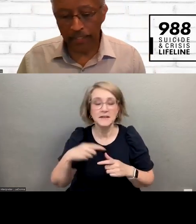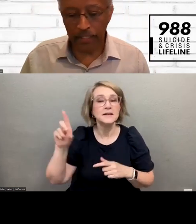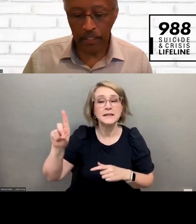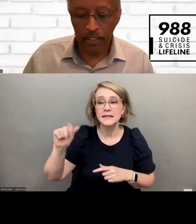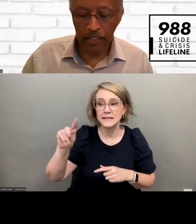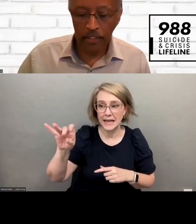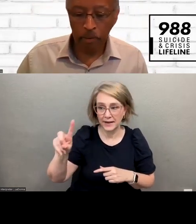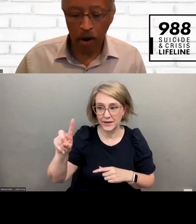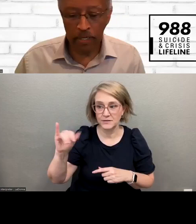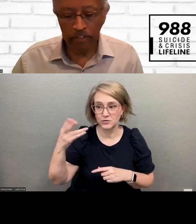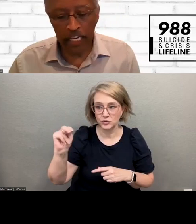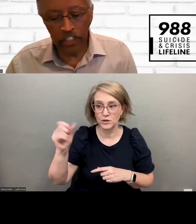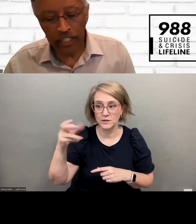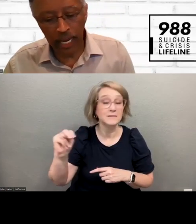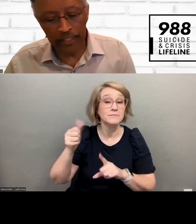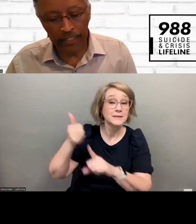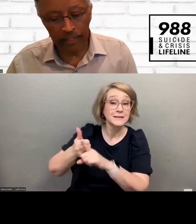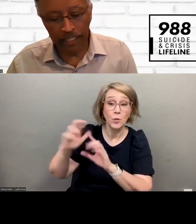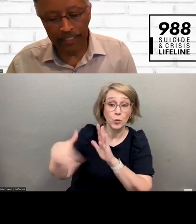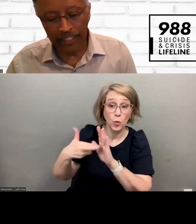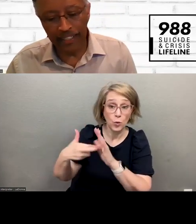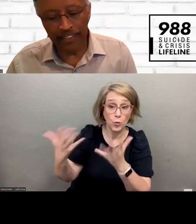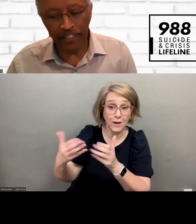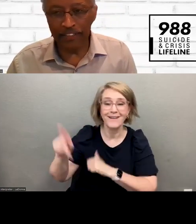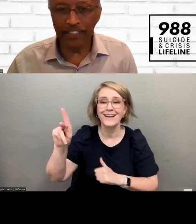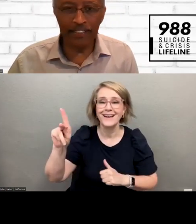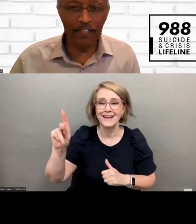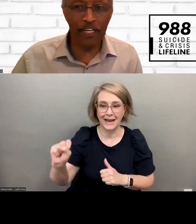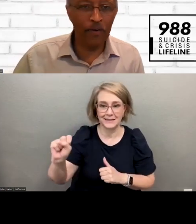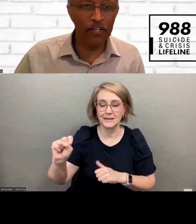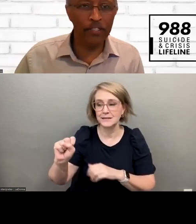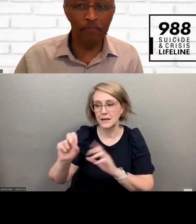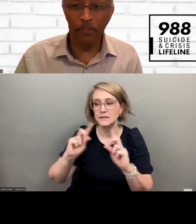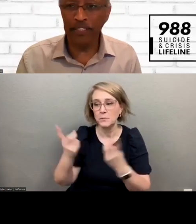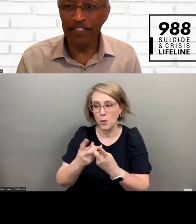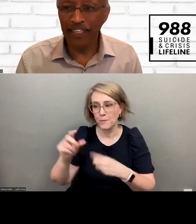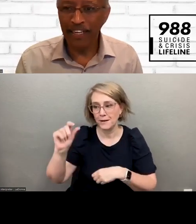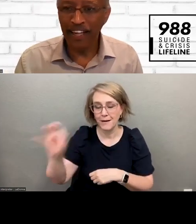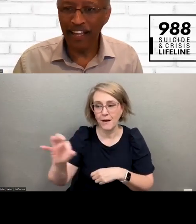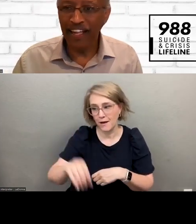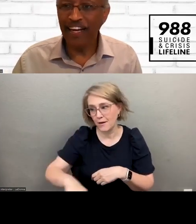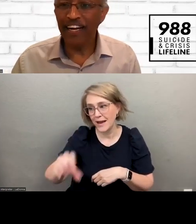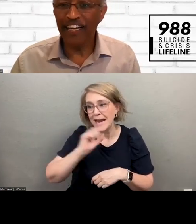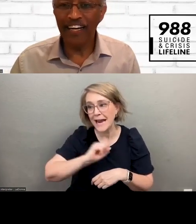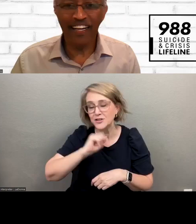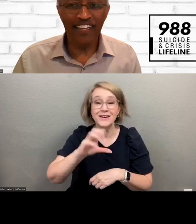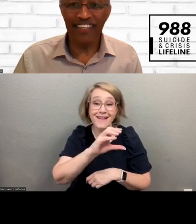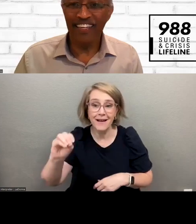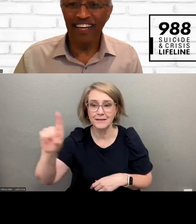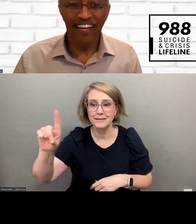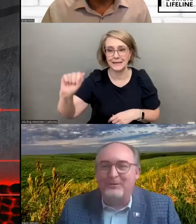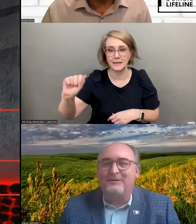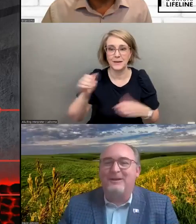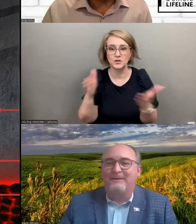the Kansas Department of Aging and Disability Services. David, how are you this morning? I'm doing great,